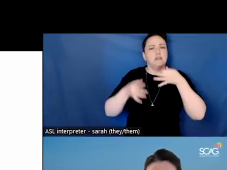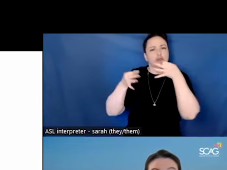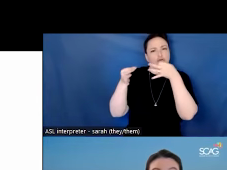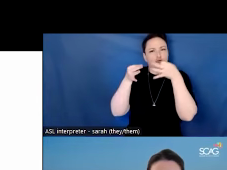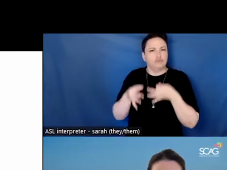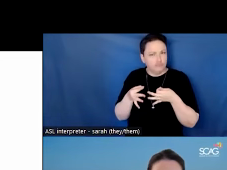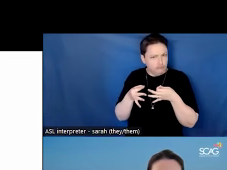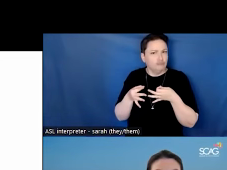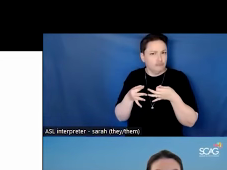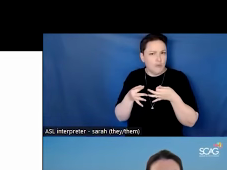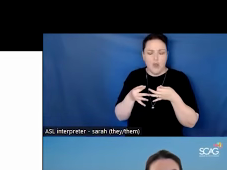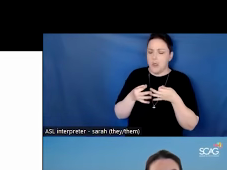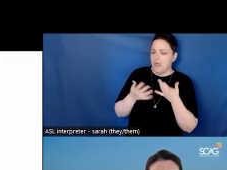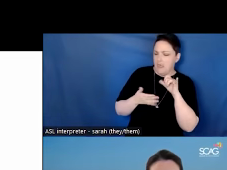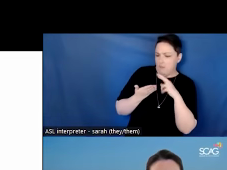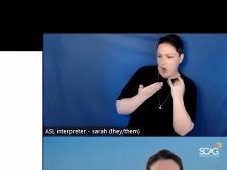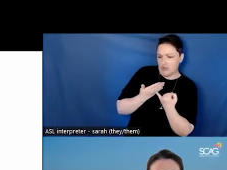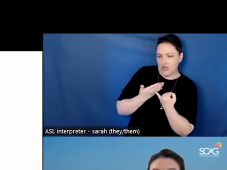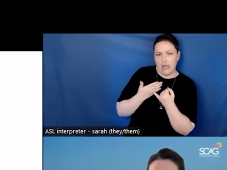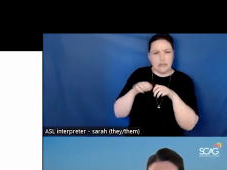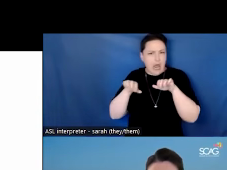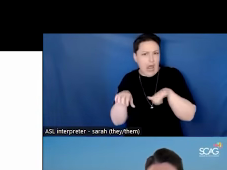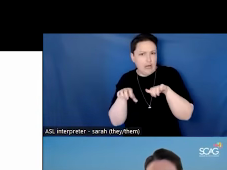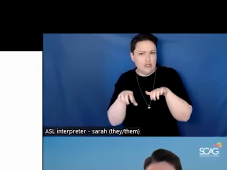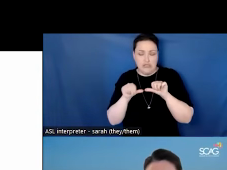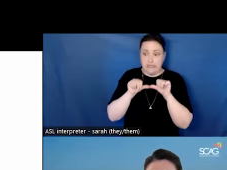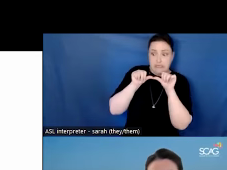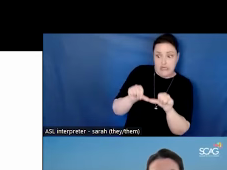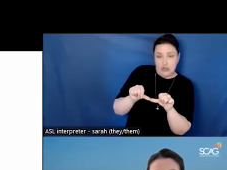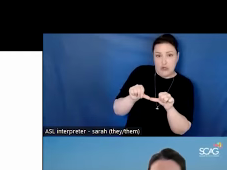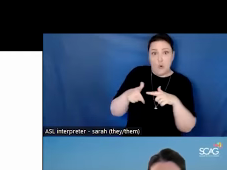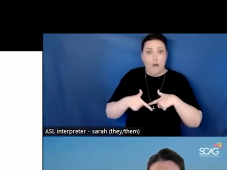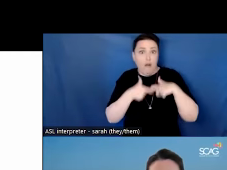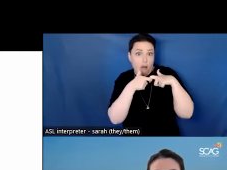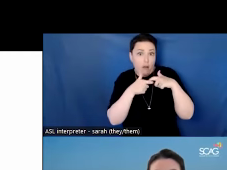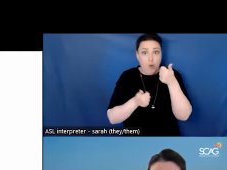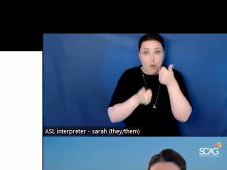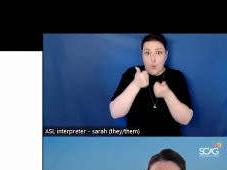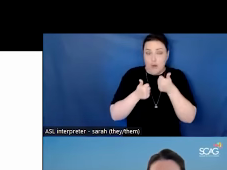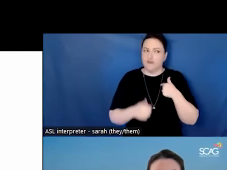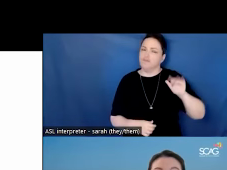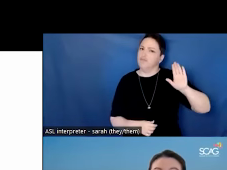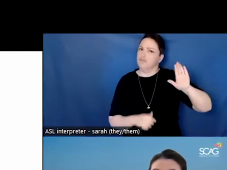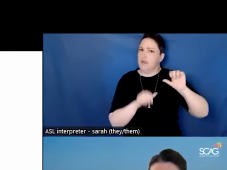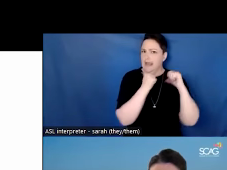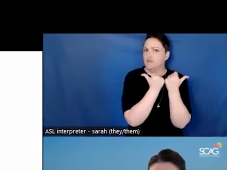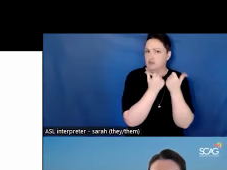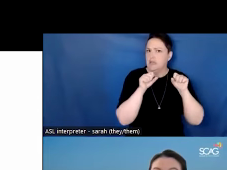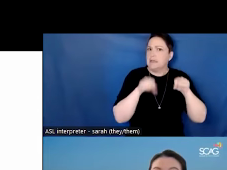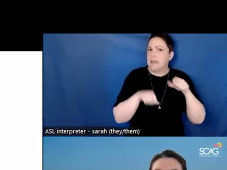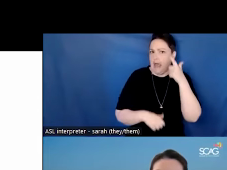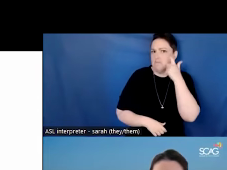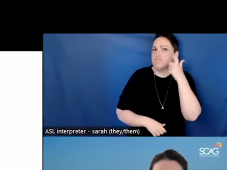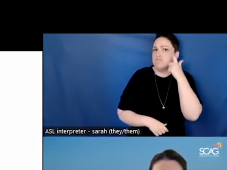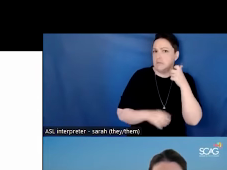project or action, that decision is, that agency has a judgmental control and discretion